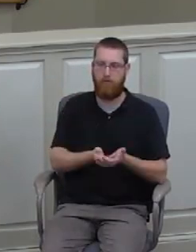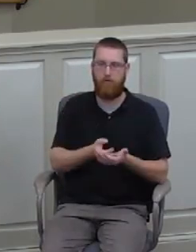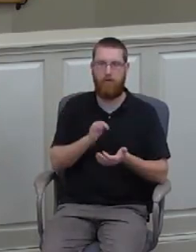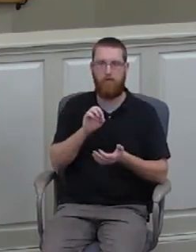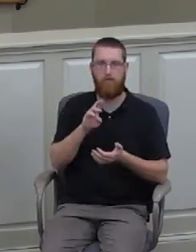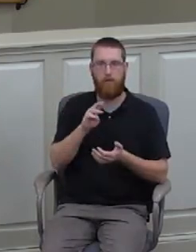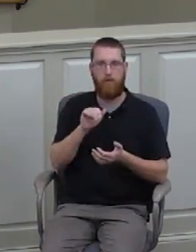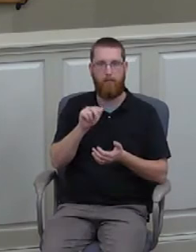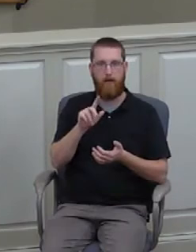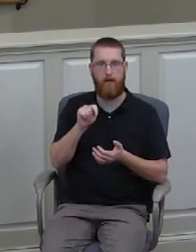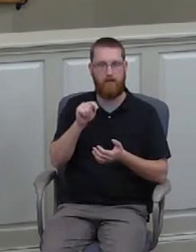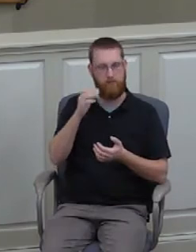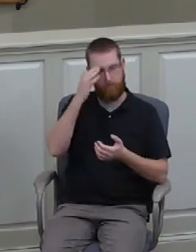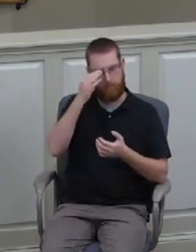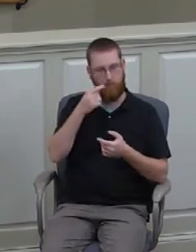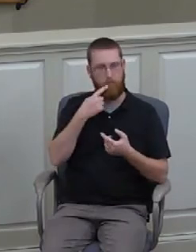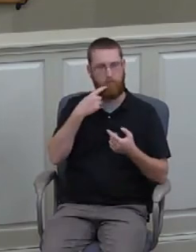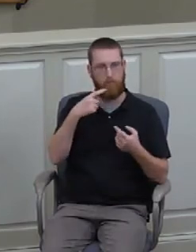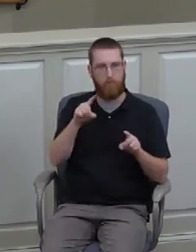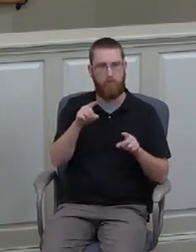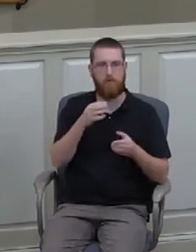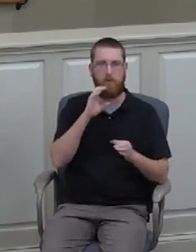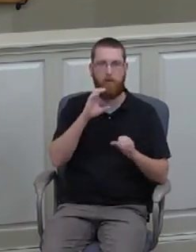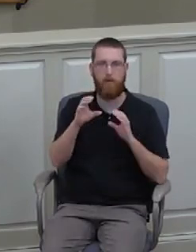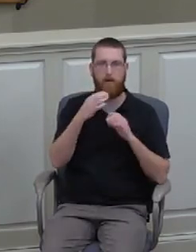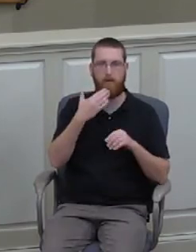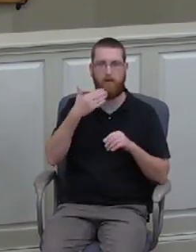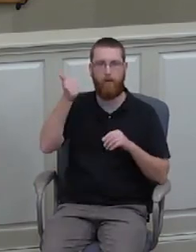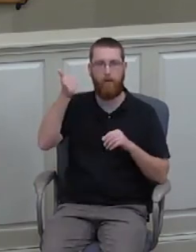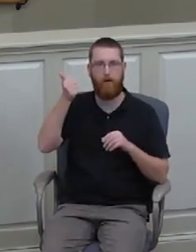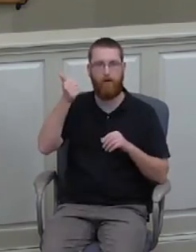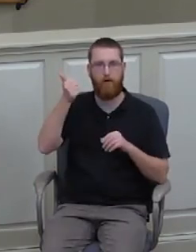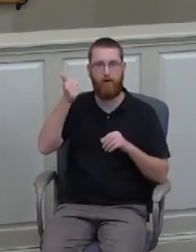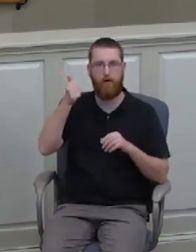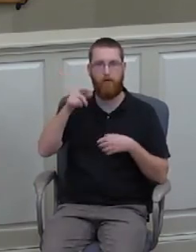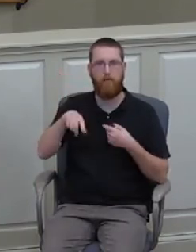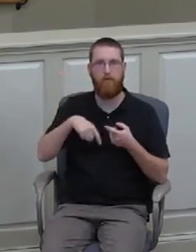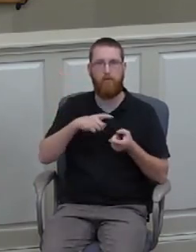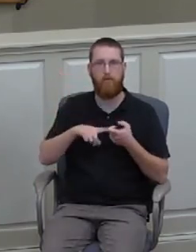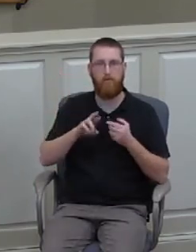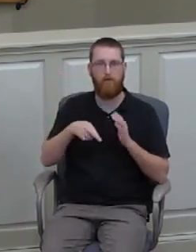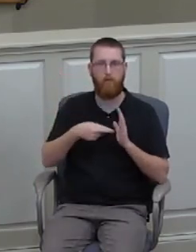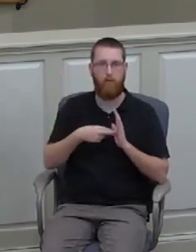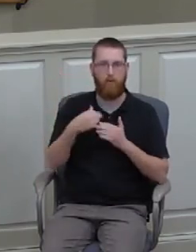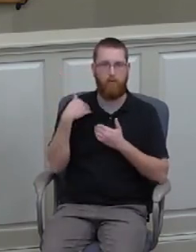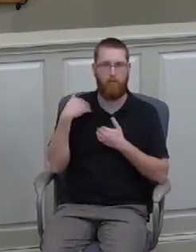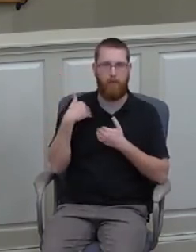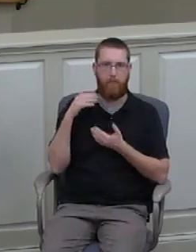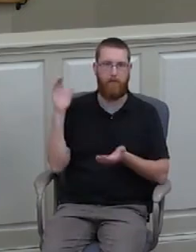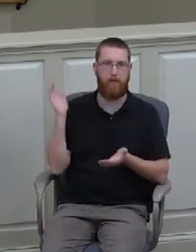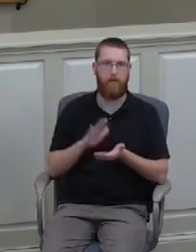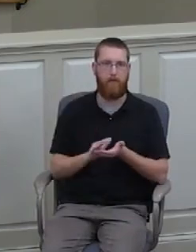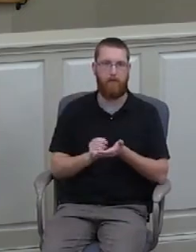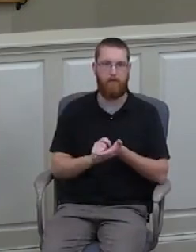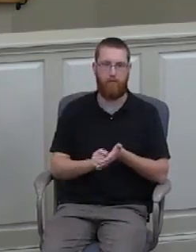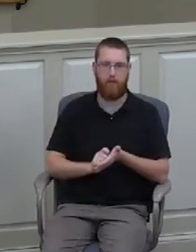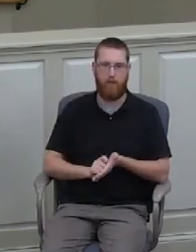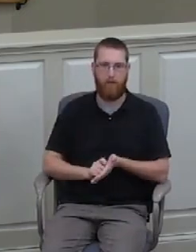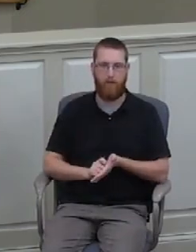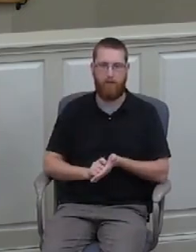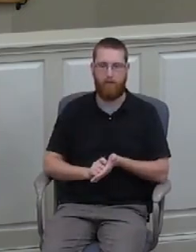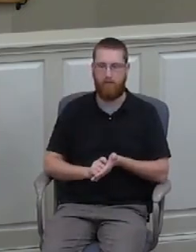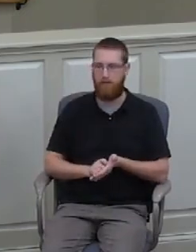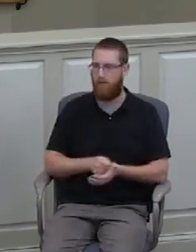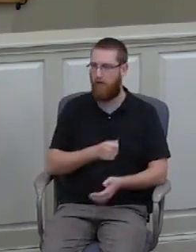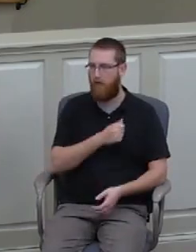Communication is better when our roles and responsibilities are reduced to a writing like they are before you tonight. I'd like to make a